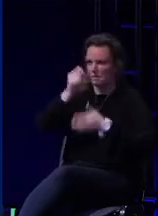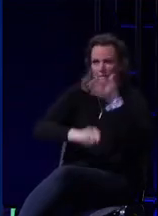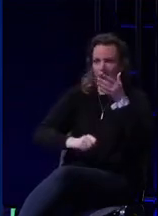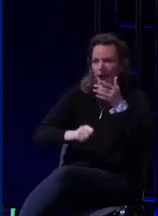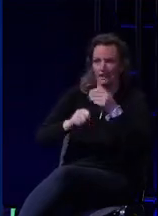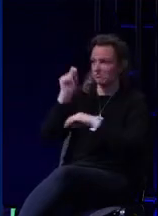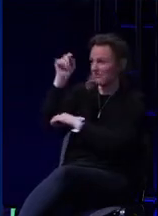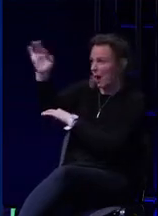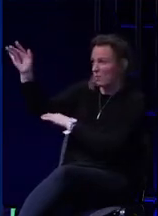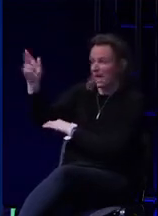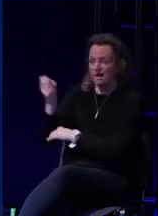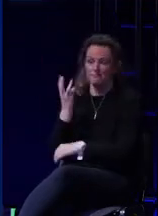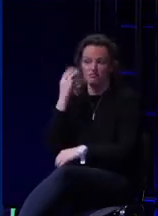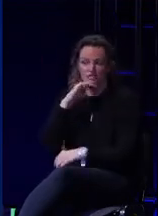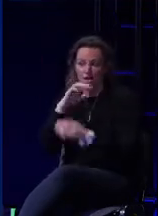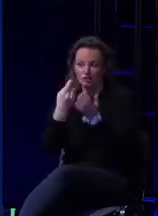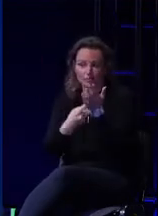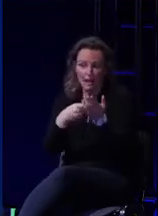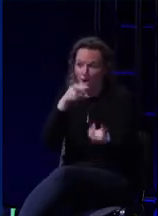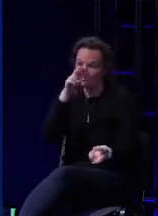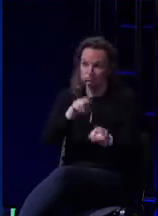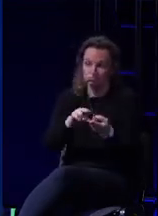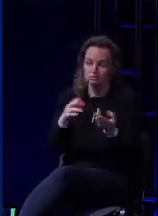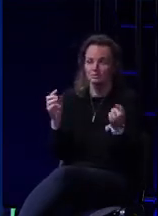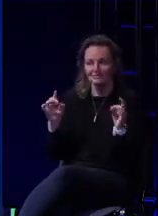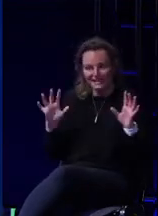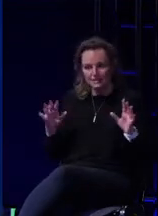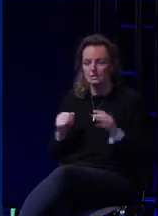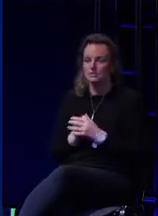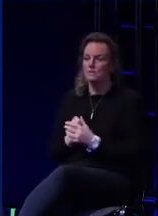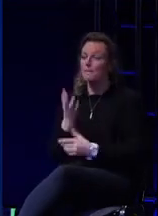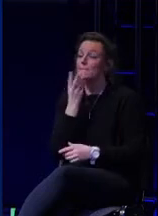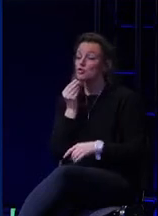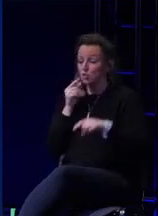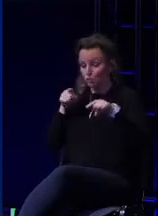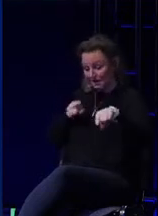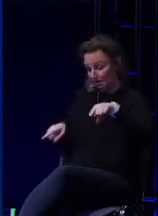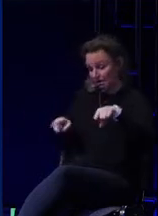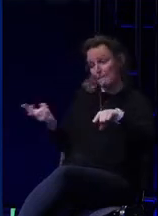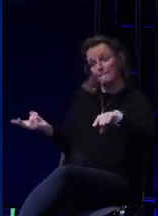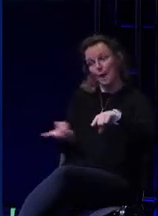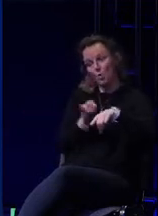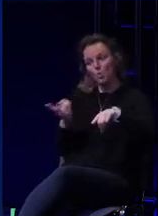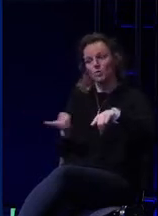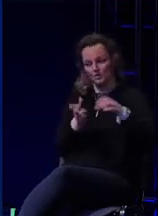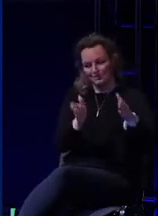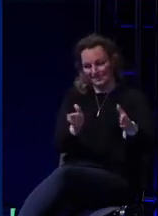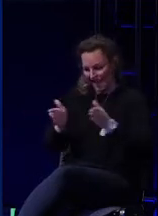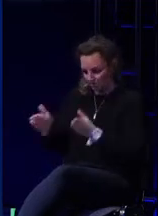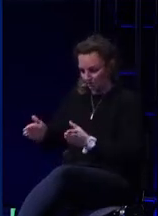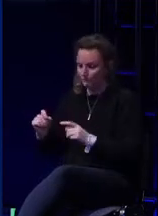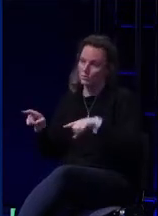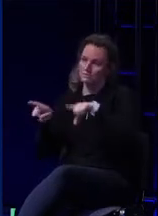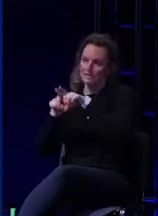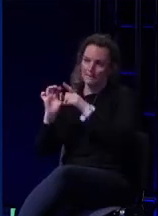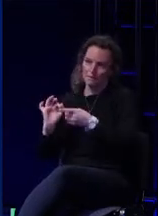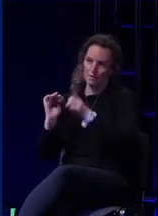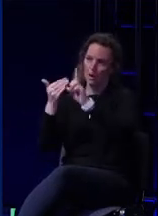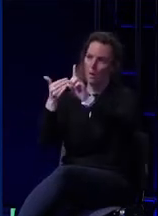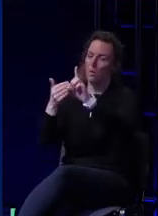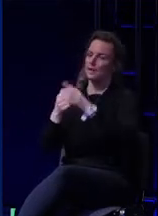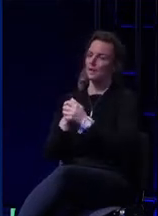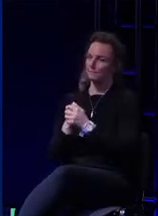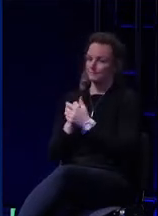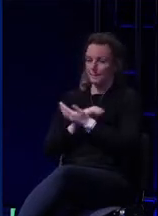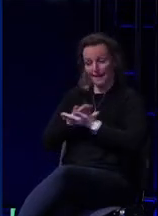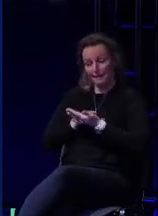quid. And we're using those things to achieve the same goal. So, and their characteristics